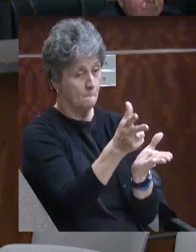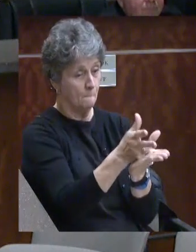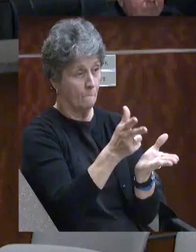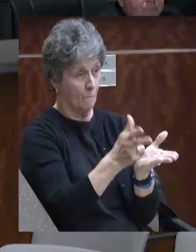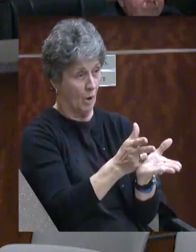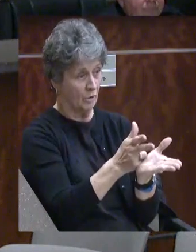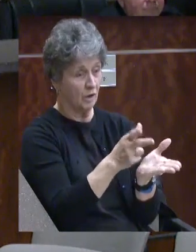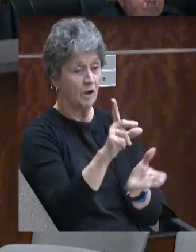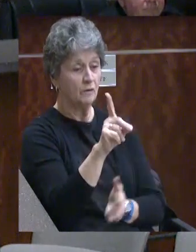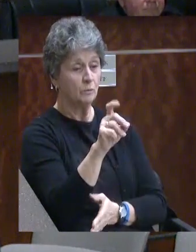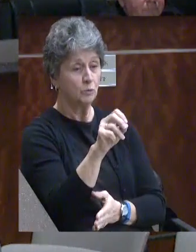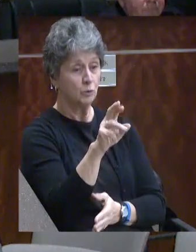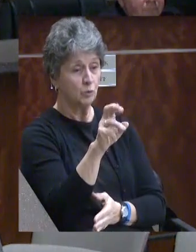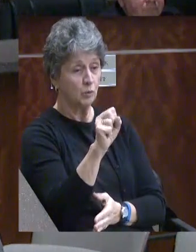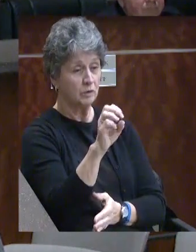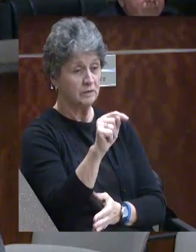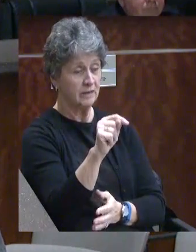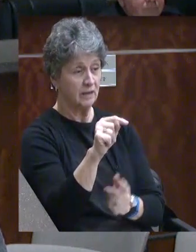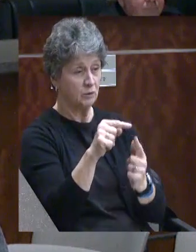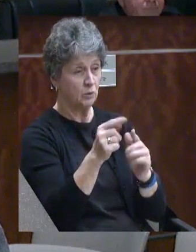end. And